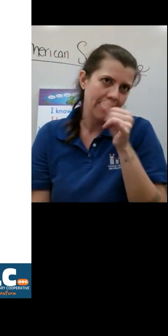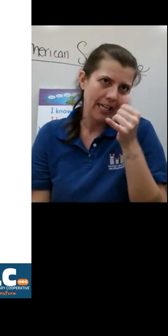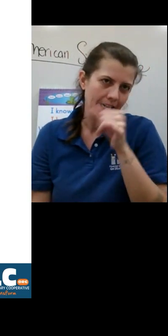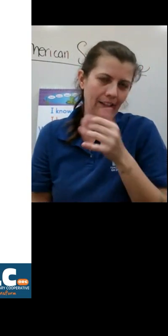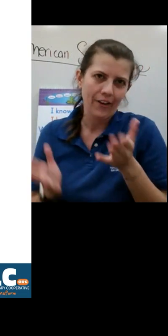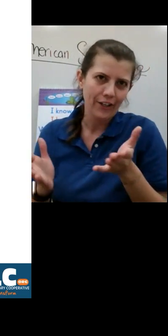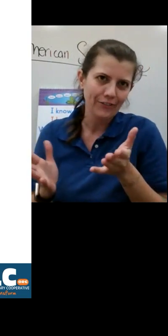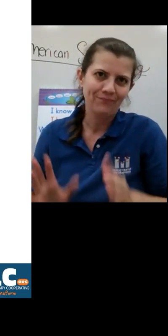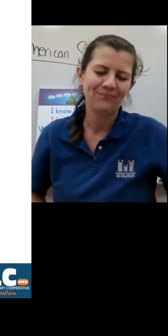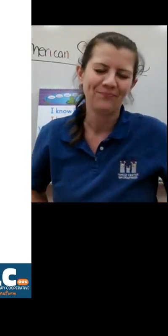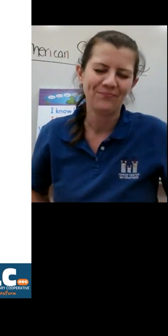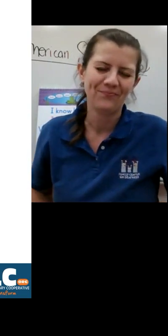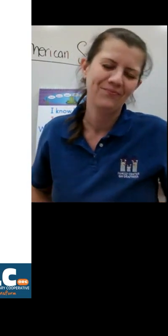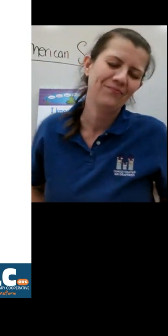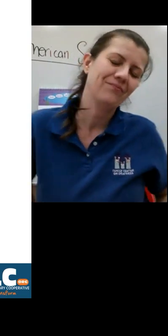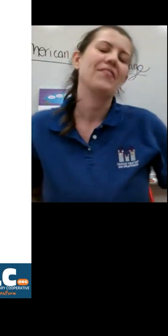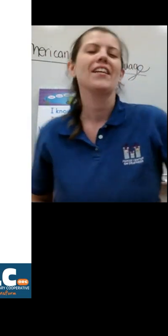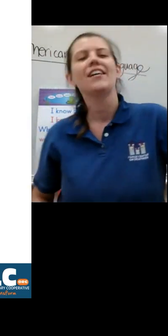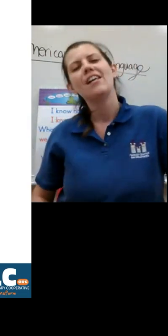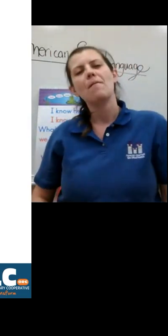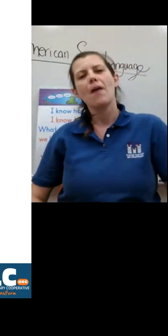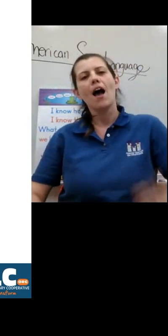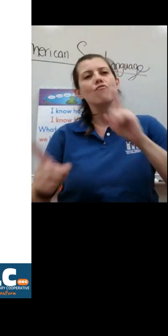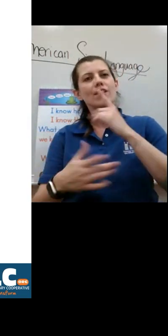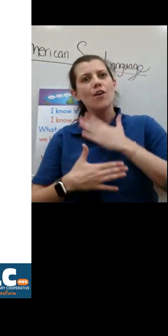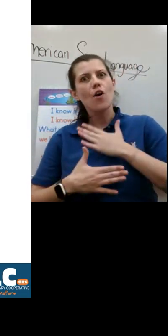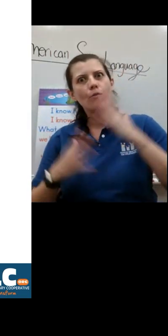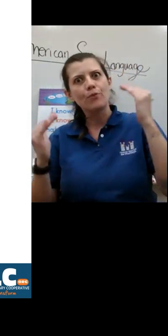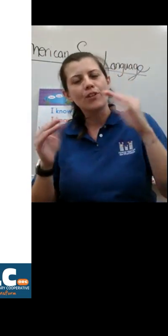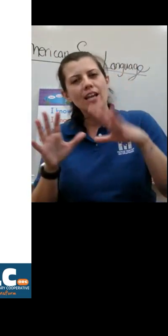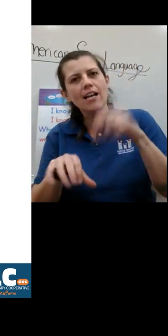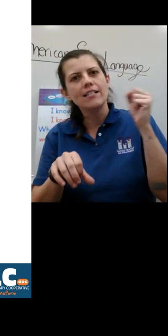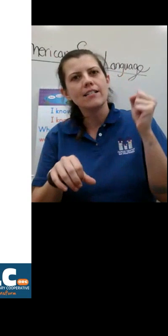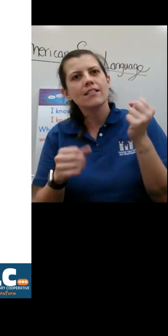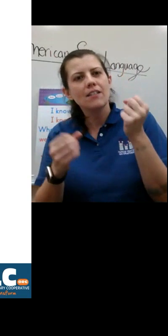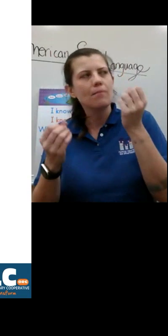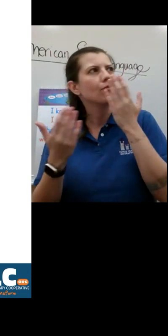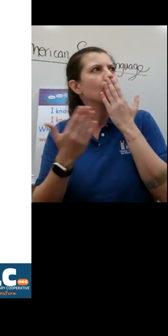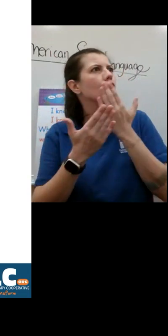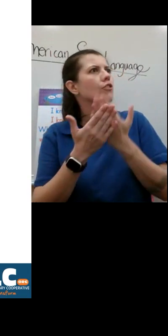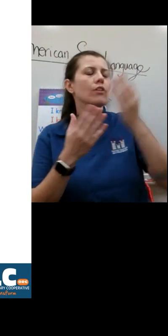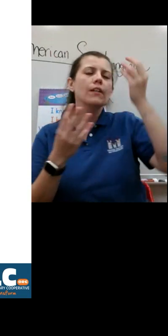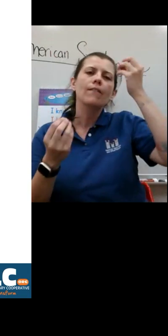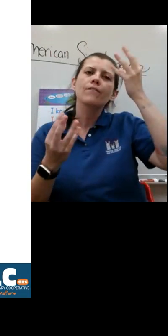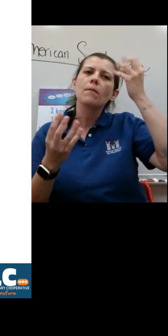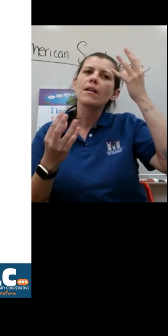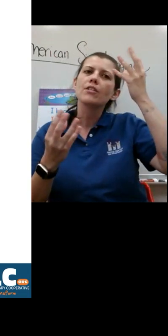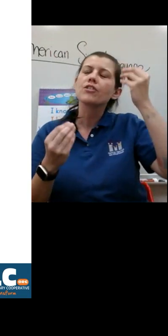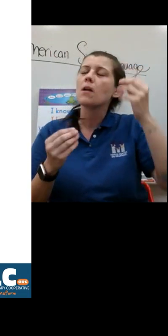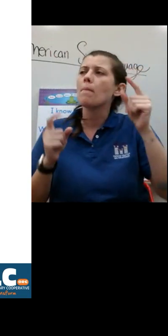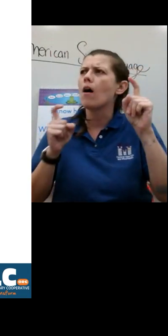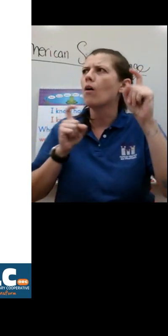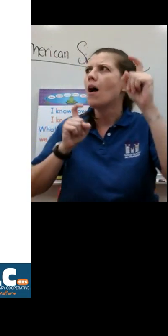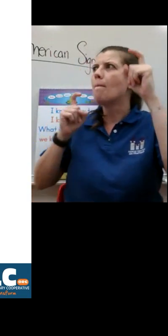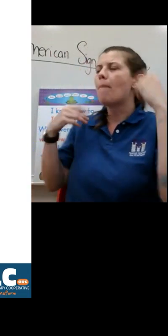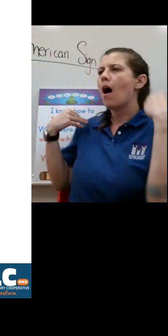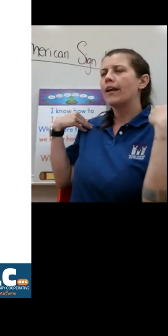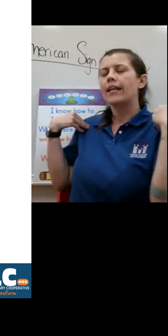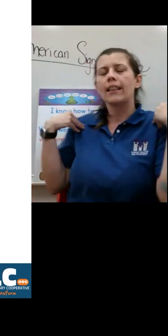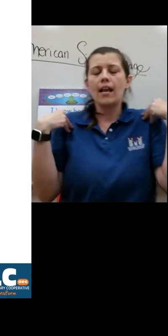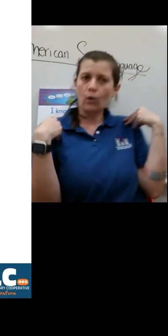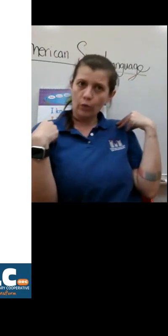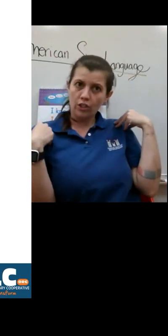Just being a little silly there. I really hope you gained some good information